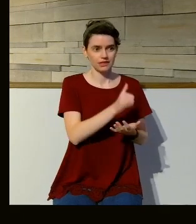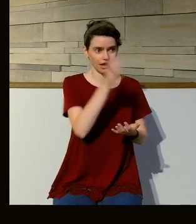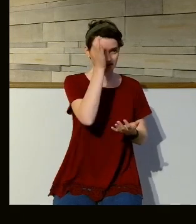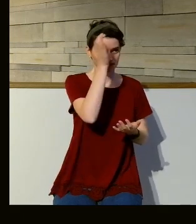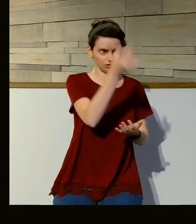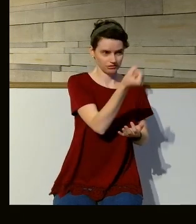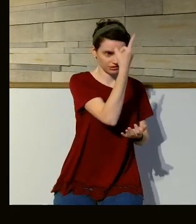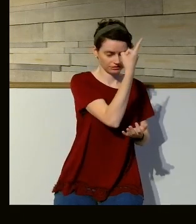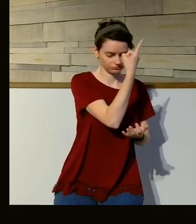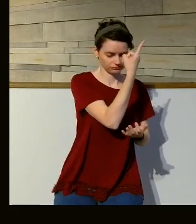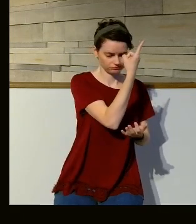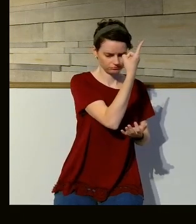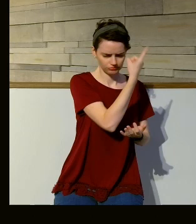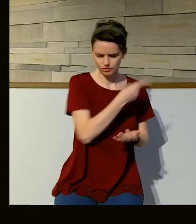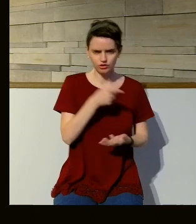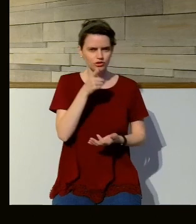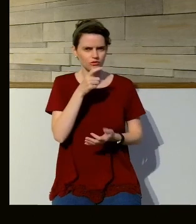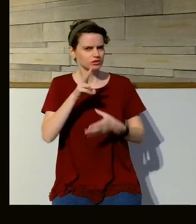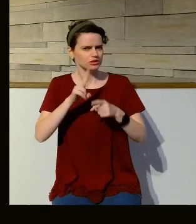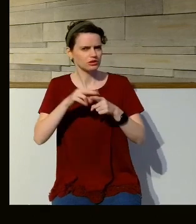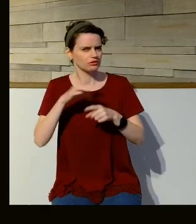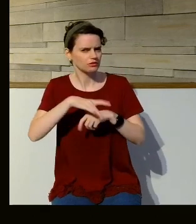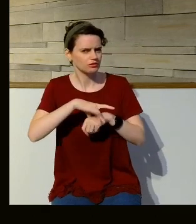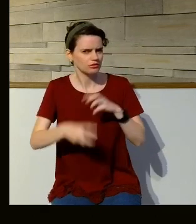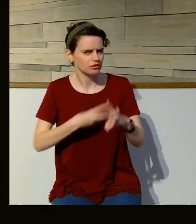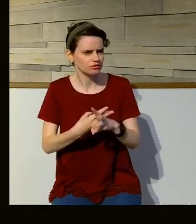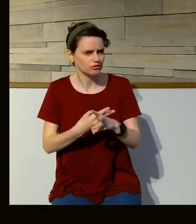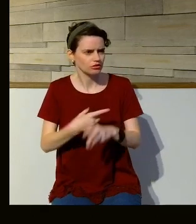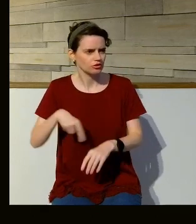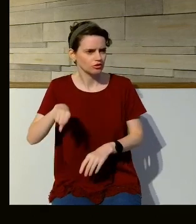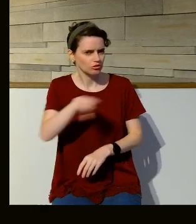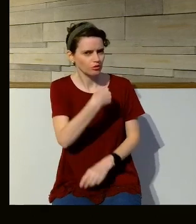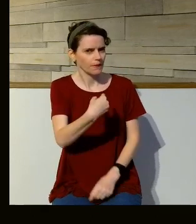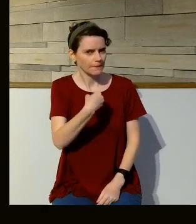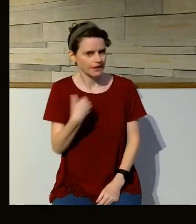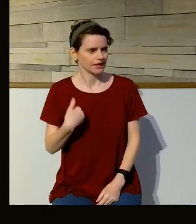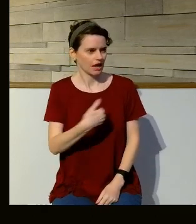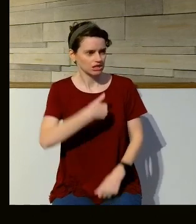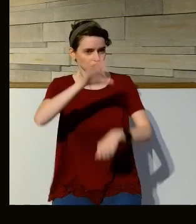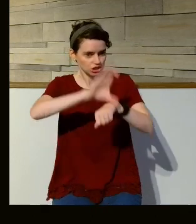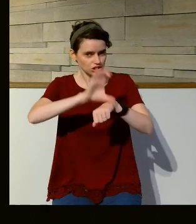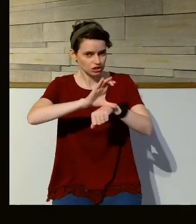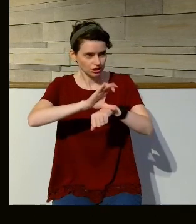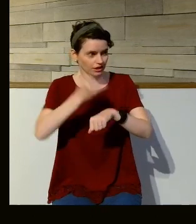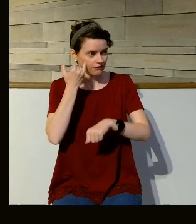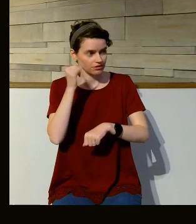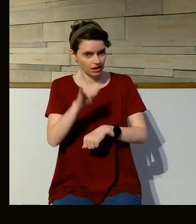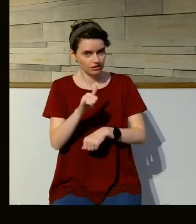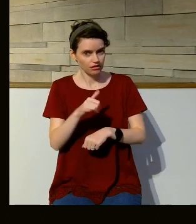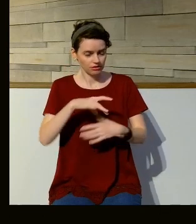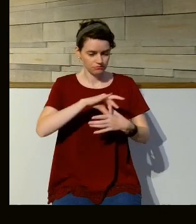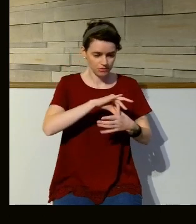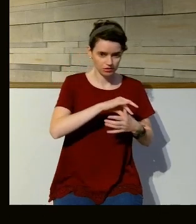contextual understanding in mind, who is the salt of the earth? You, me, us, the church. And then if that's the case, then the meat